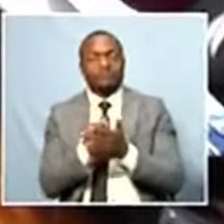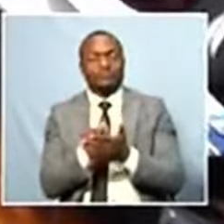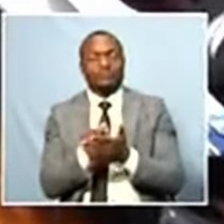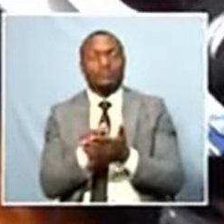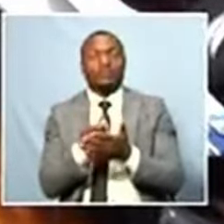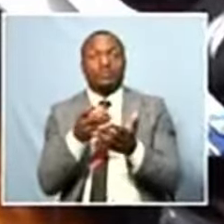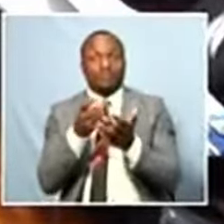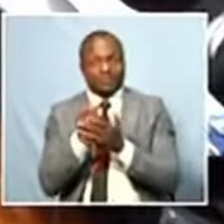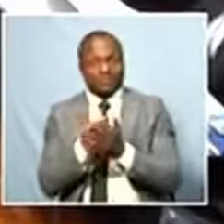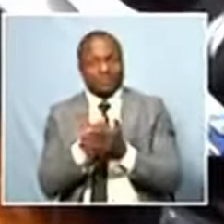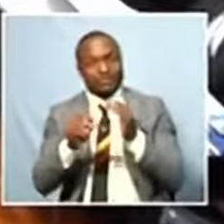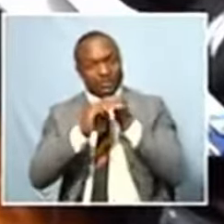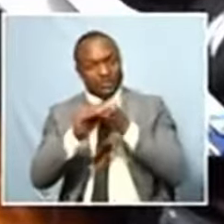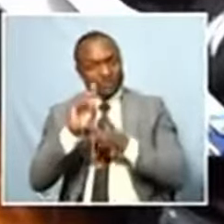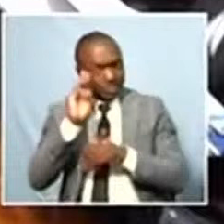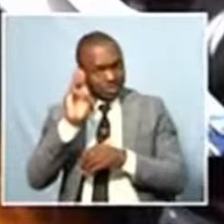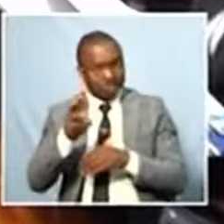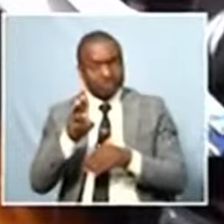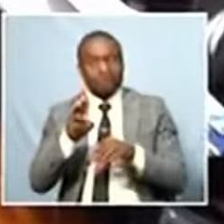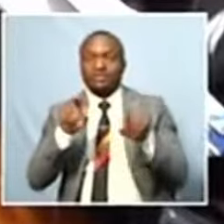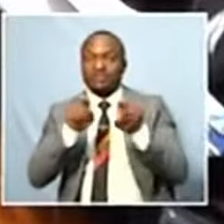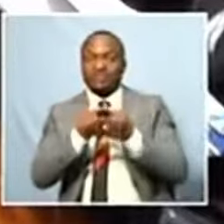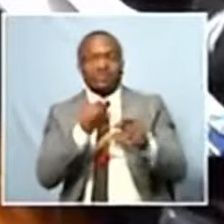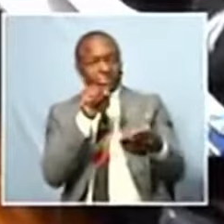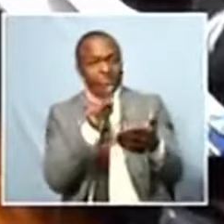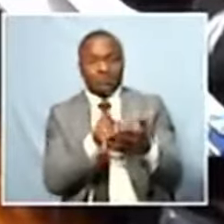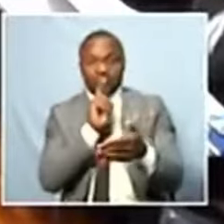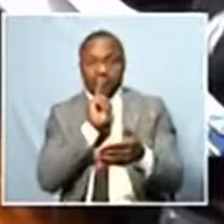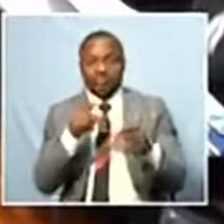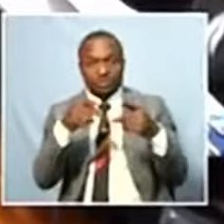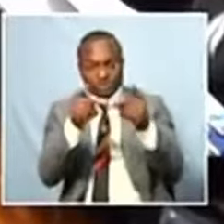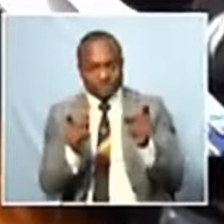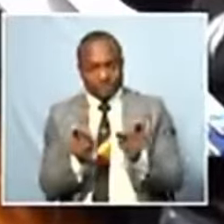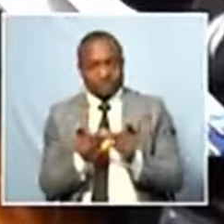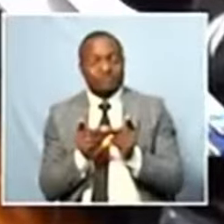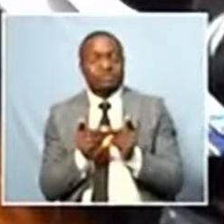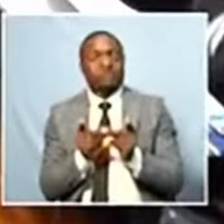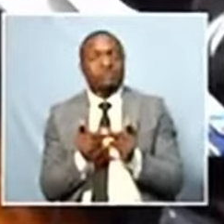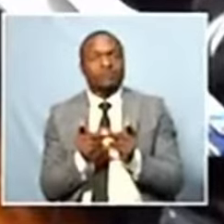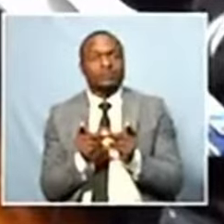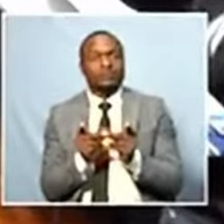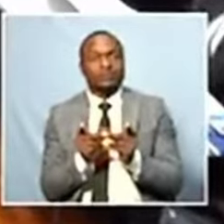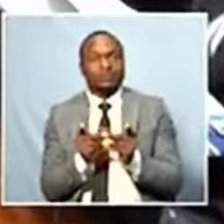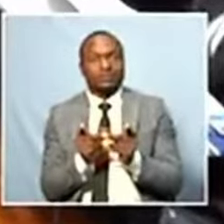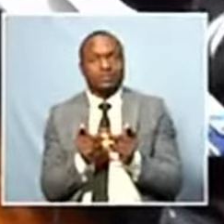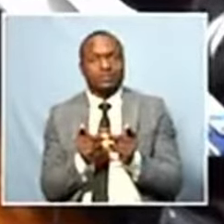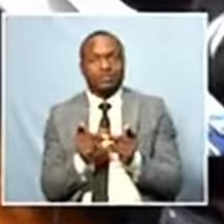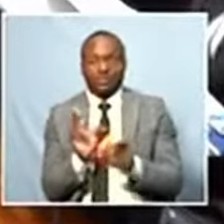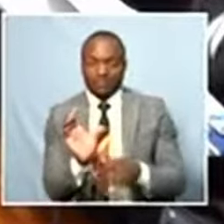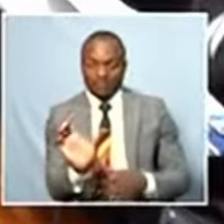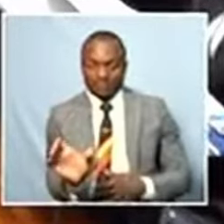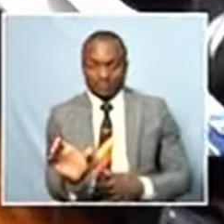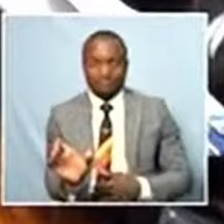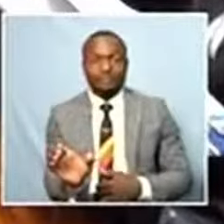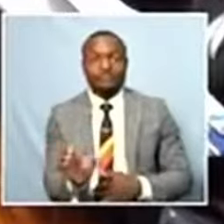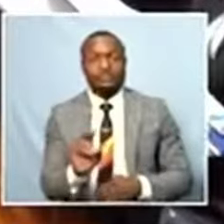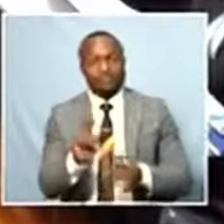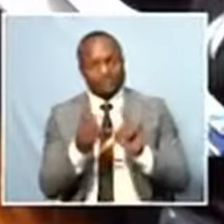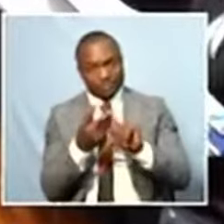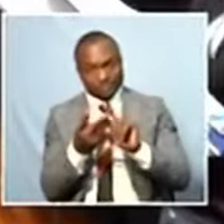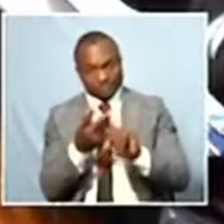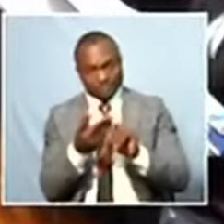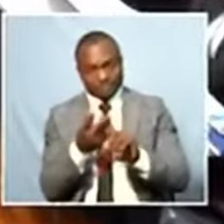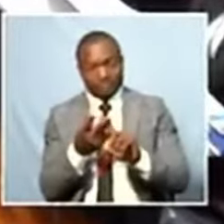income levels, would be able to ascertain with accuracy that this is the true position of the sector? And then the second one is on